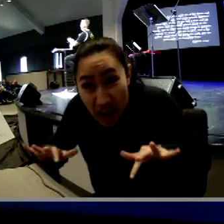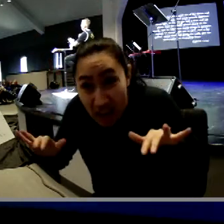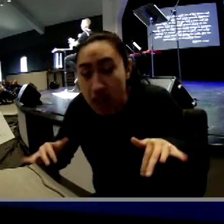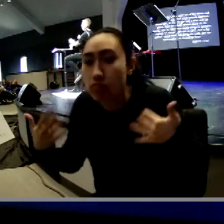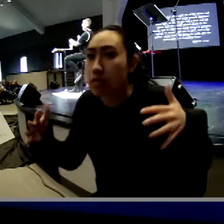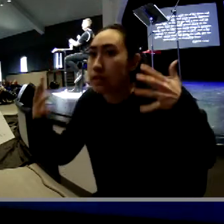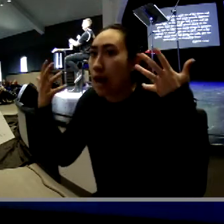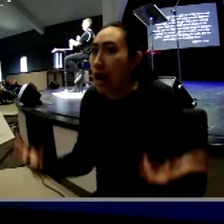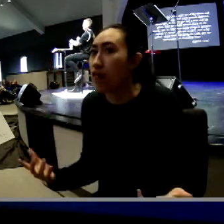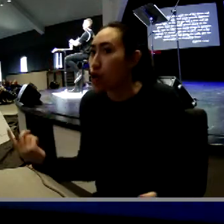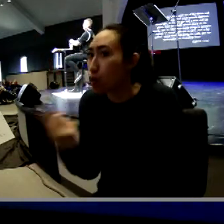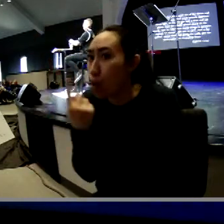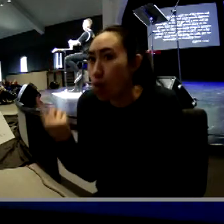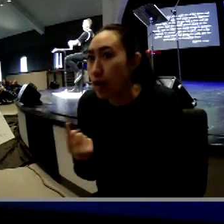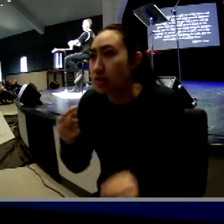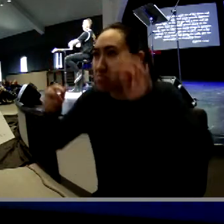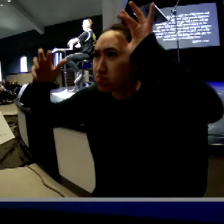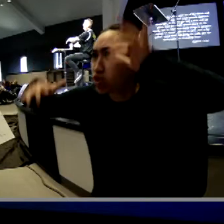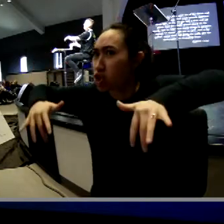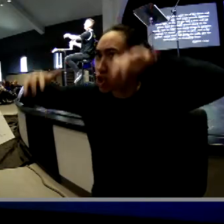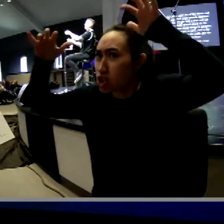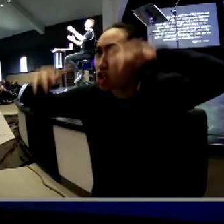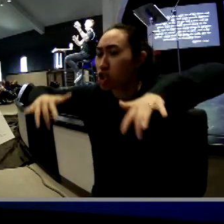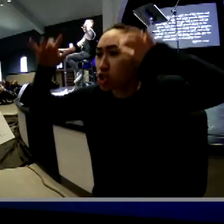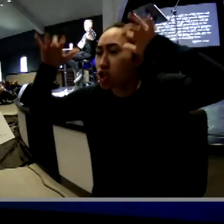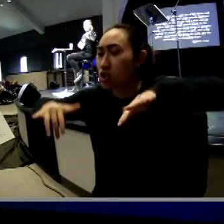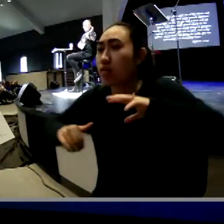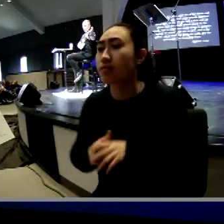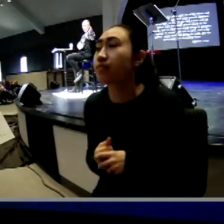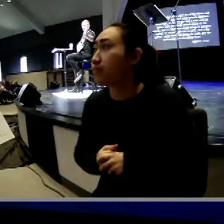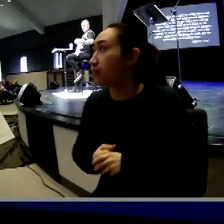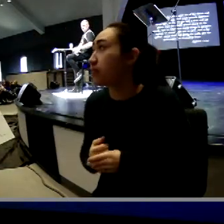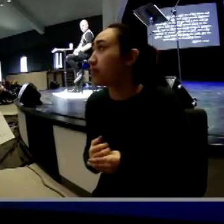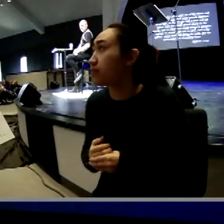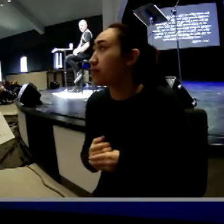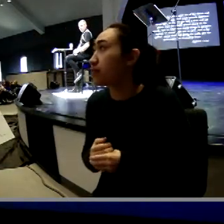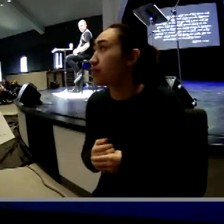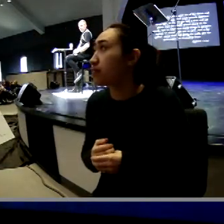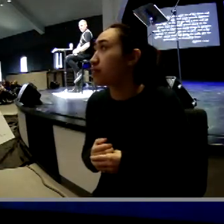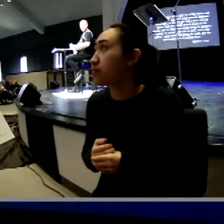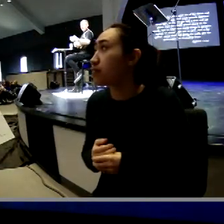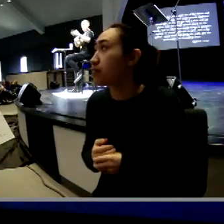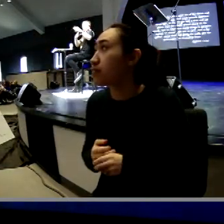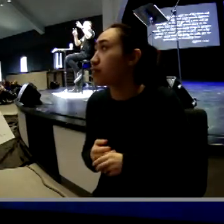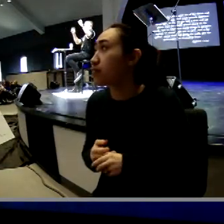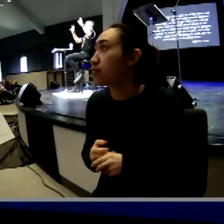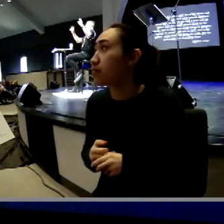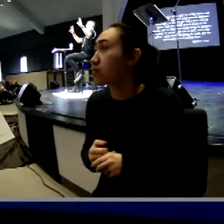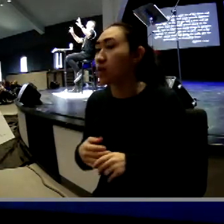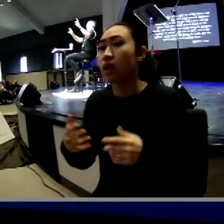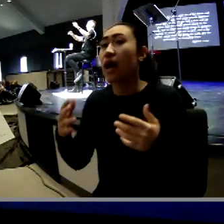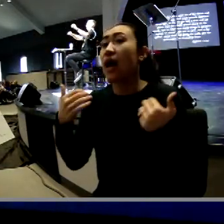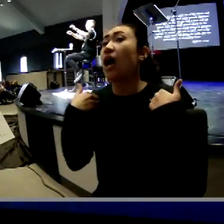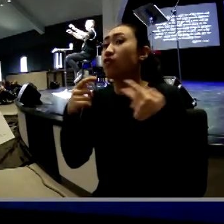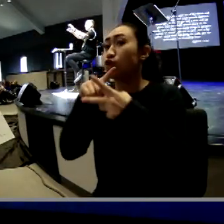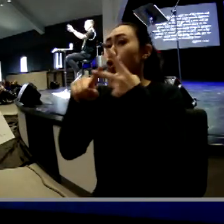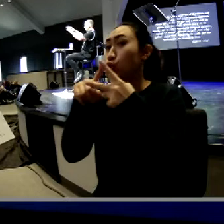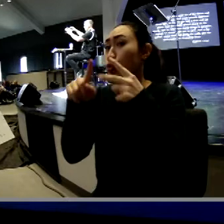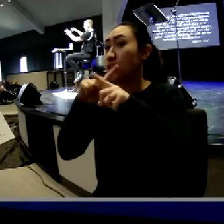former rains, and this is a really fun word, the latter rains. There was two rains that